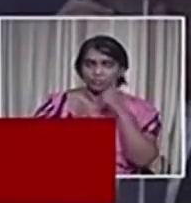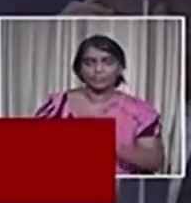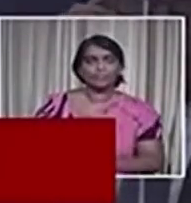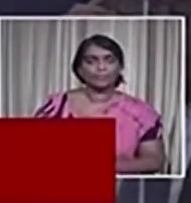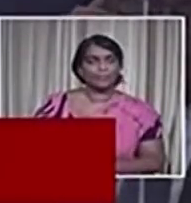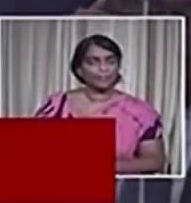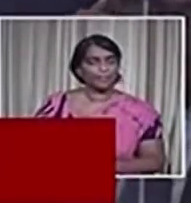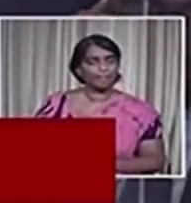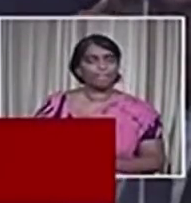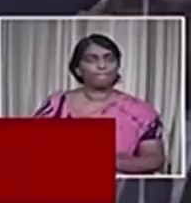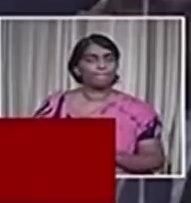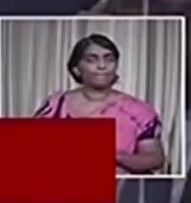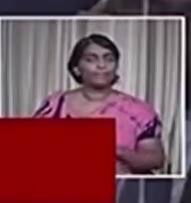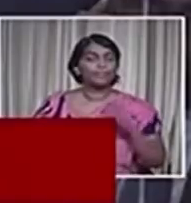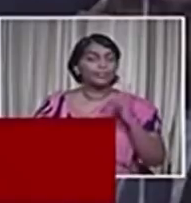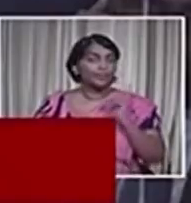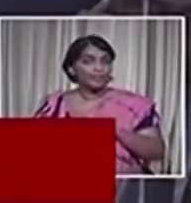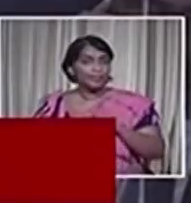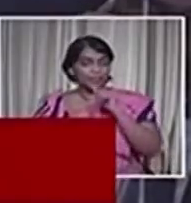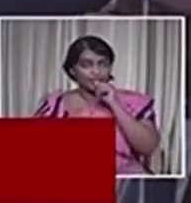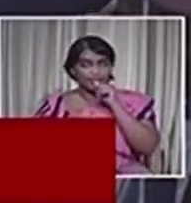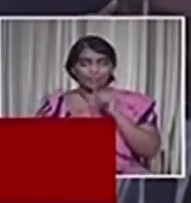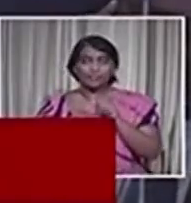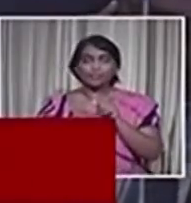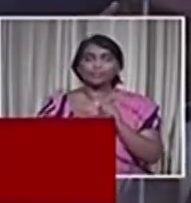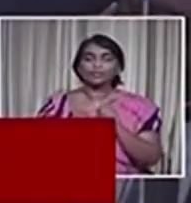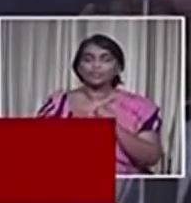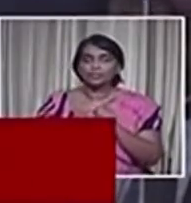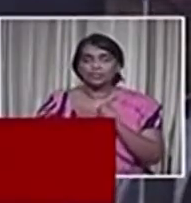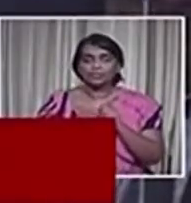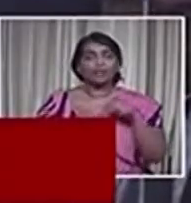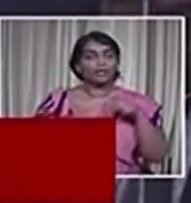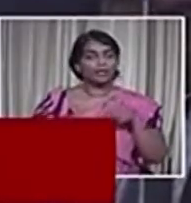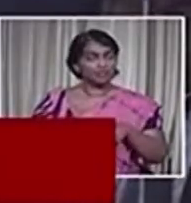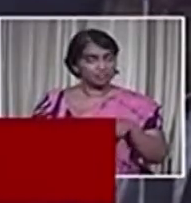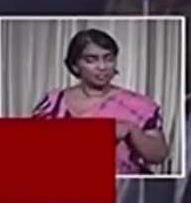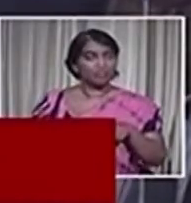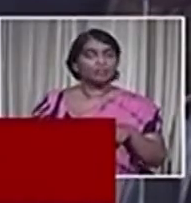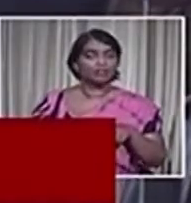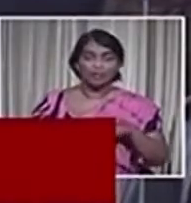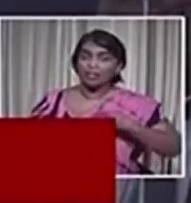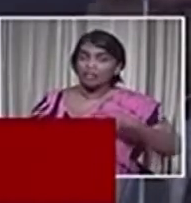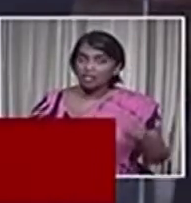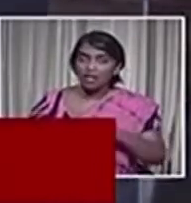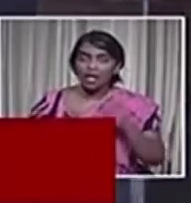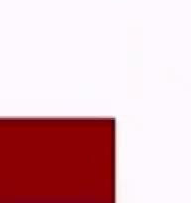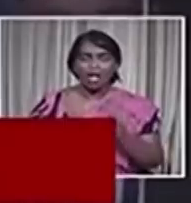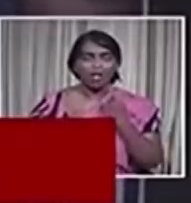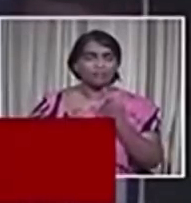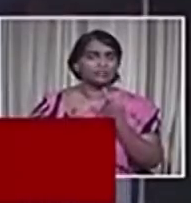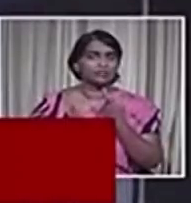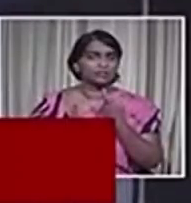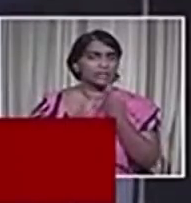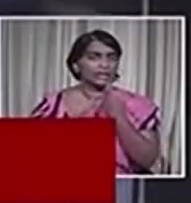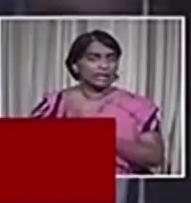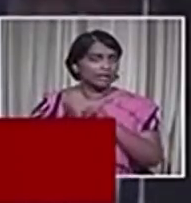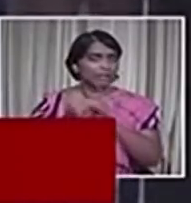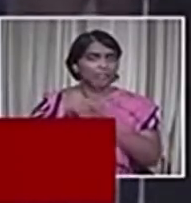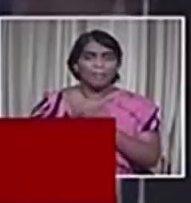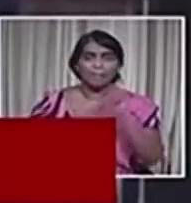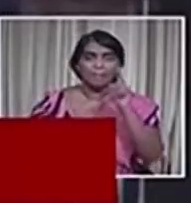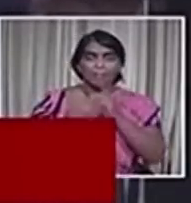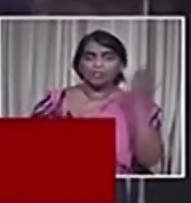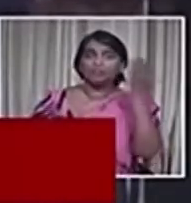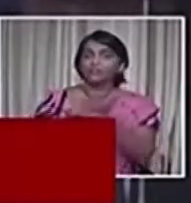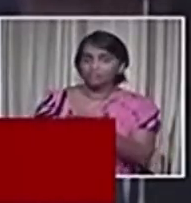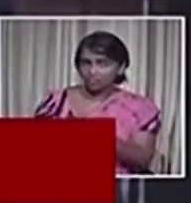was whether the emergency regulation will be placed before the House. It has been read by you, Honourable Speaker. The second regulation was